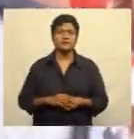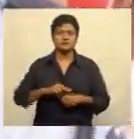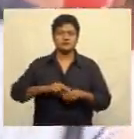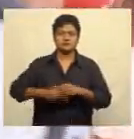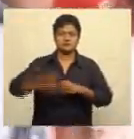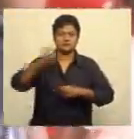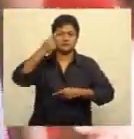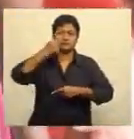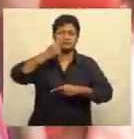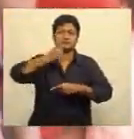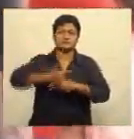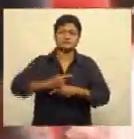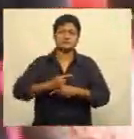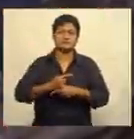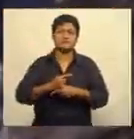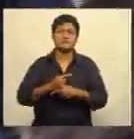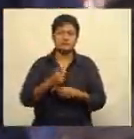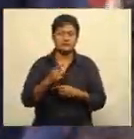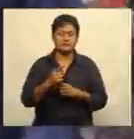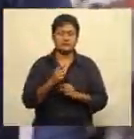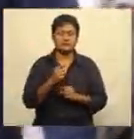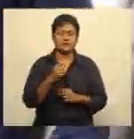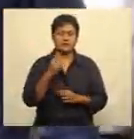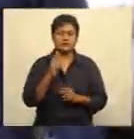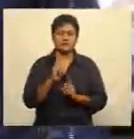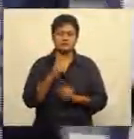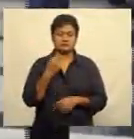In the news tonight, adhere or face lockdown.